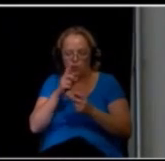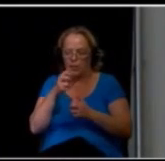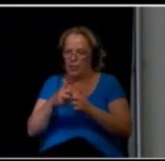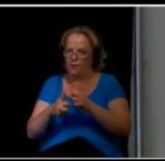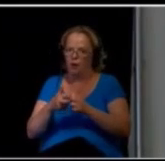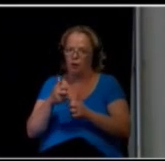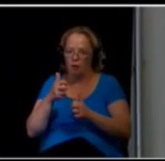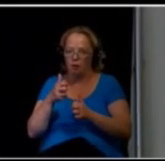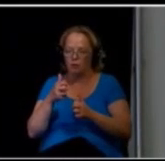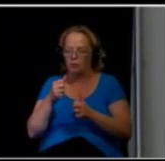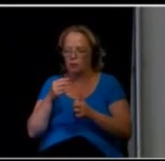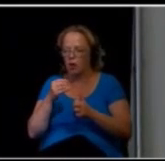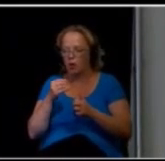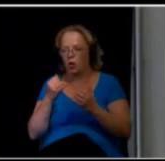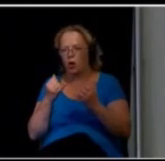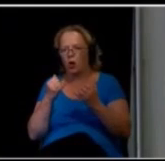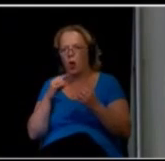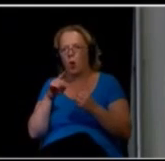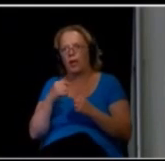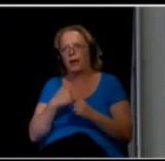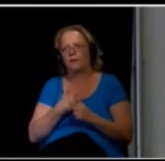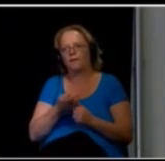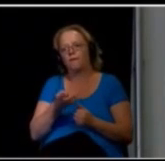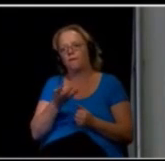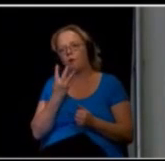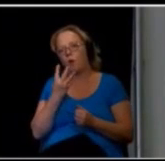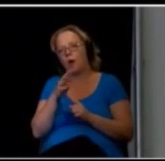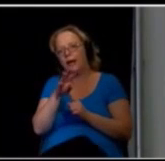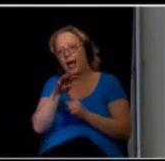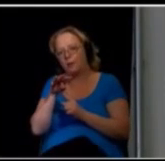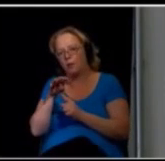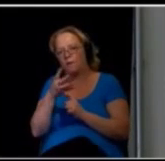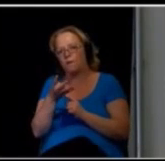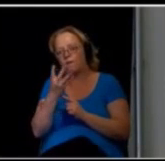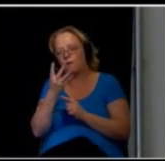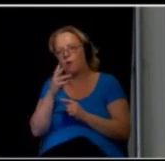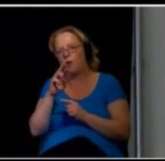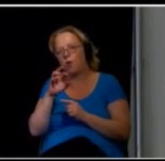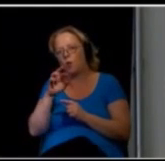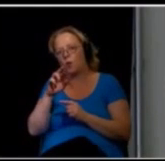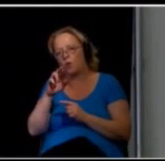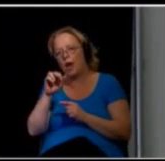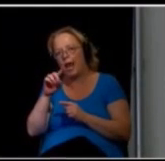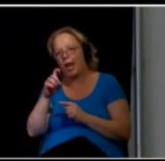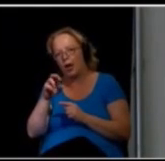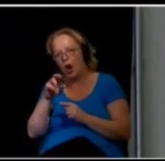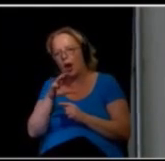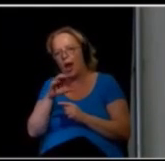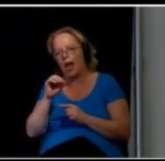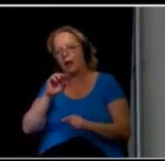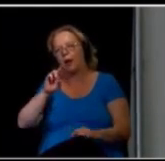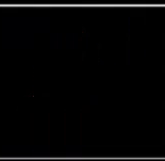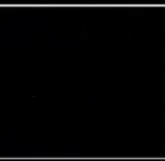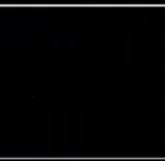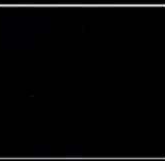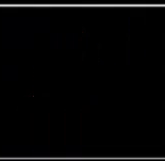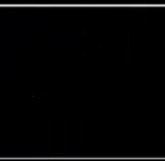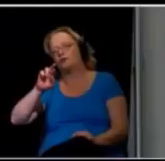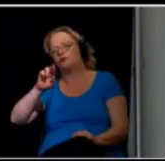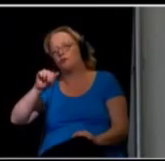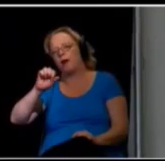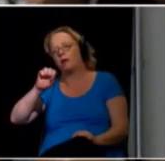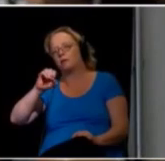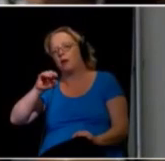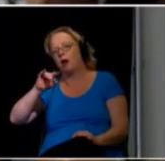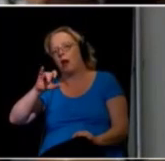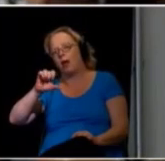And we currently only have a forward camera and a forward radar and the ultrasonics. So there's a limited amount of redundancy